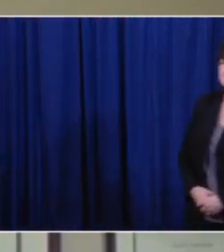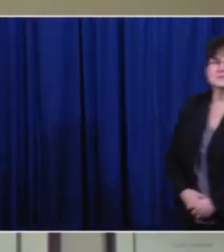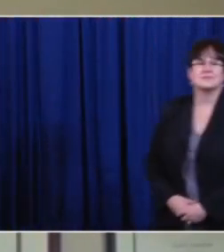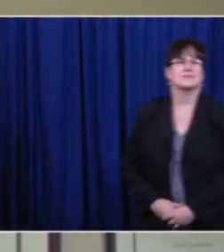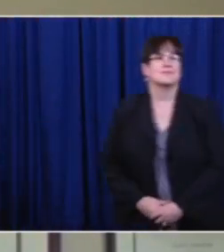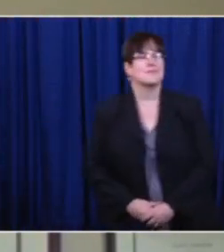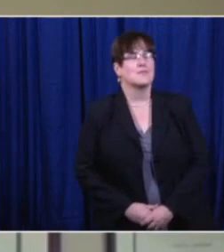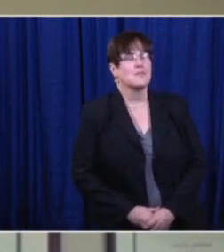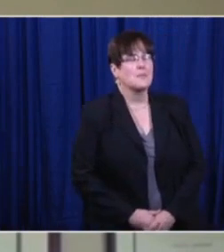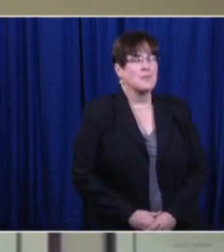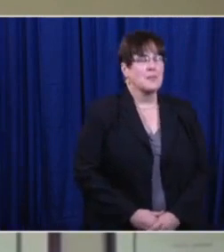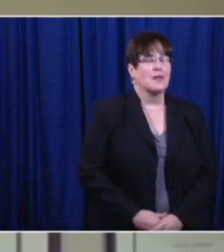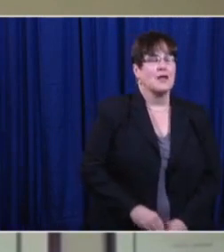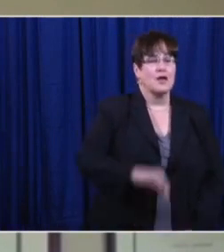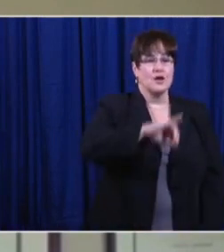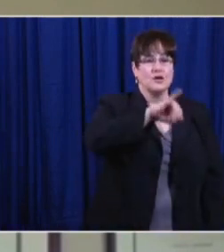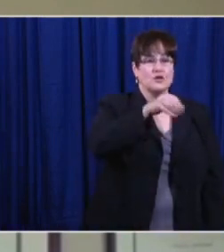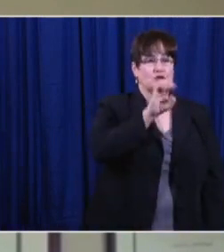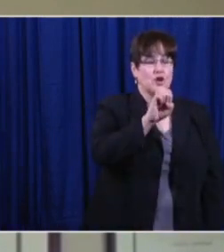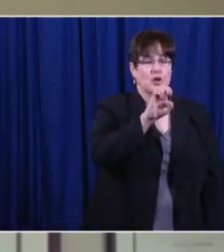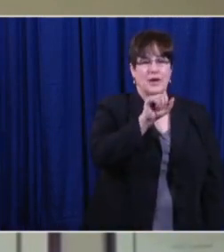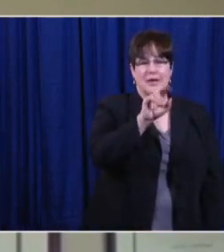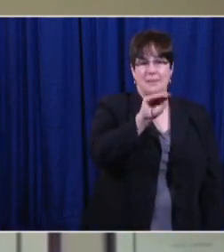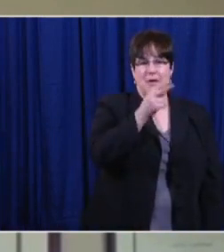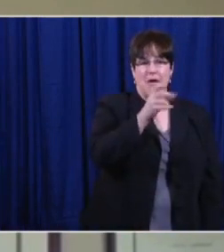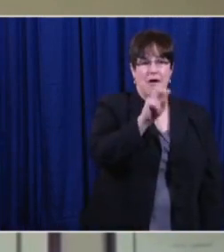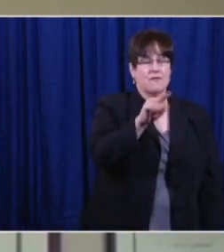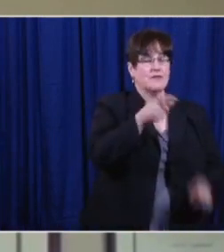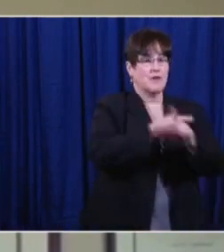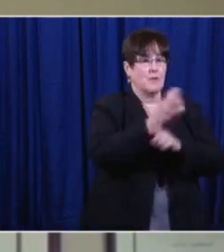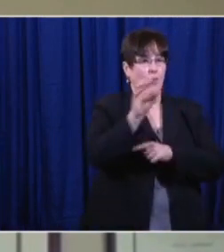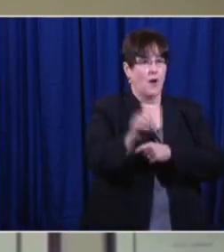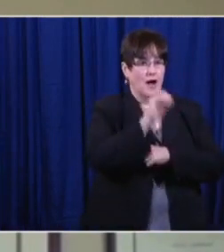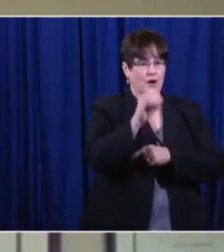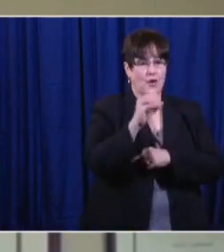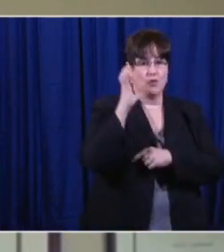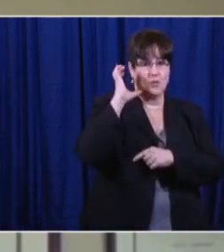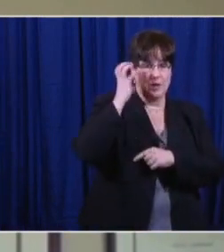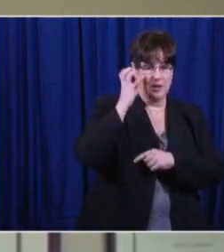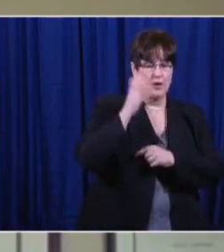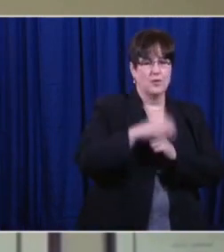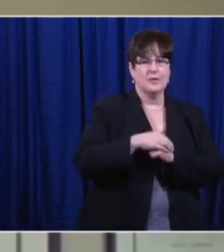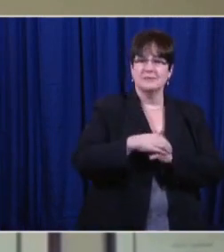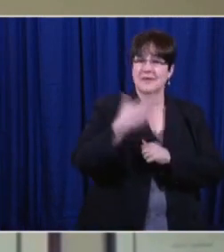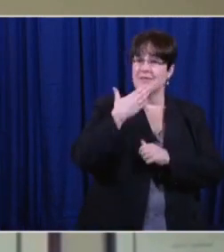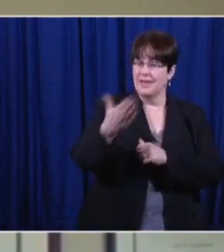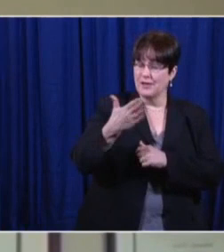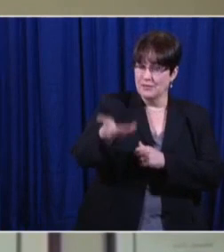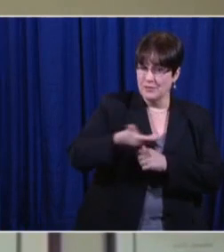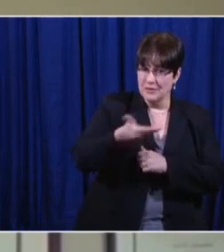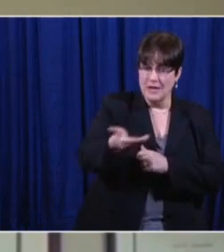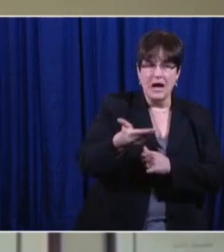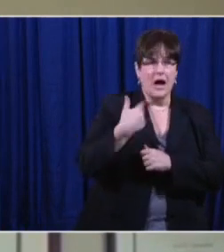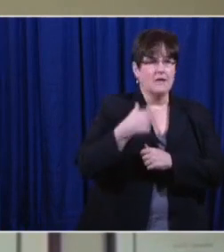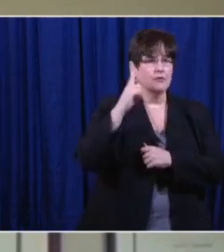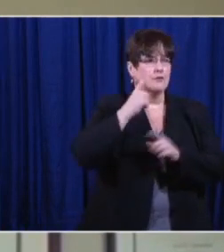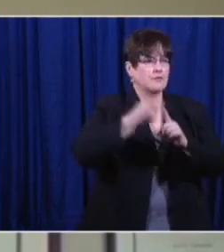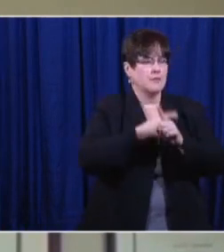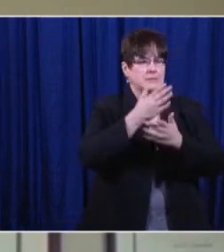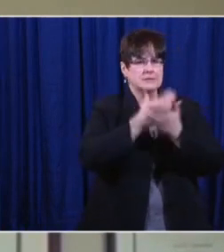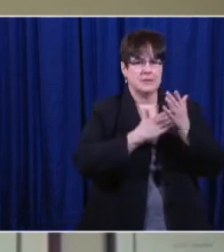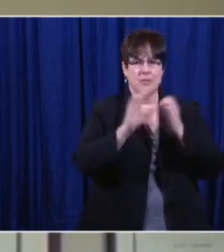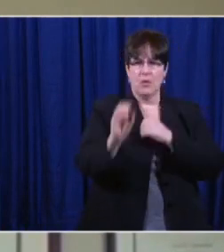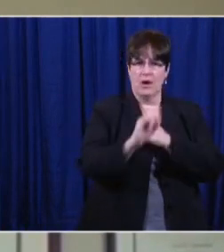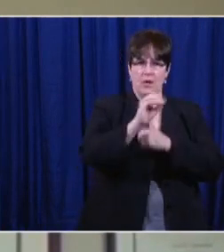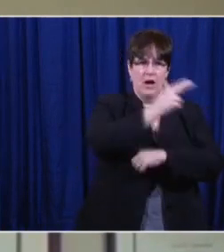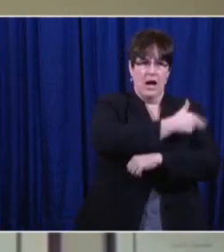today. I am hearing from some smaller hospitals that this problem is really getting